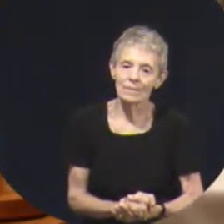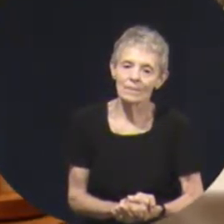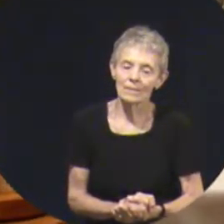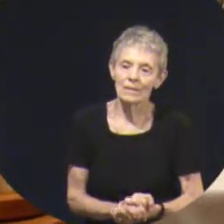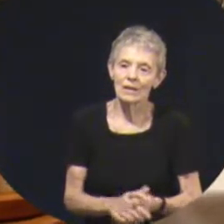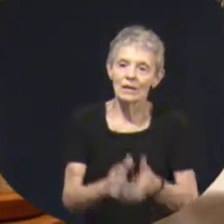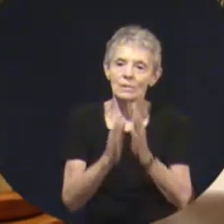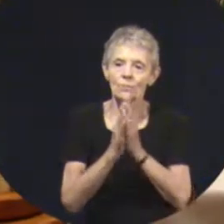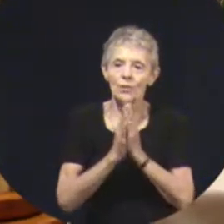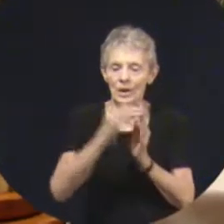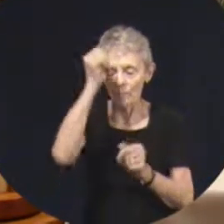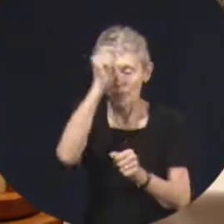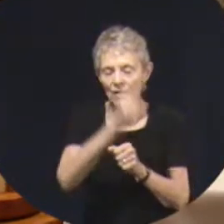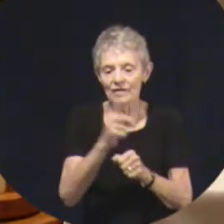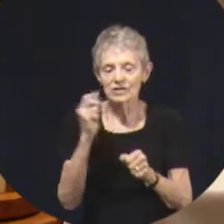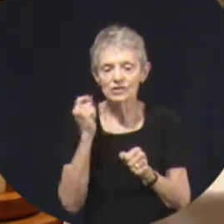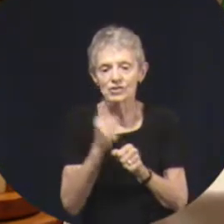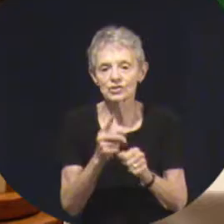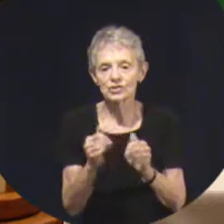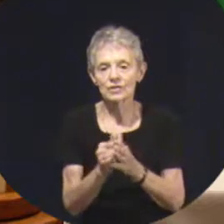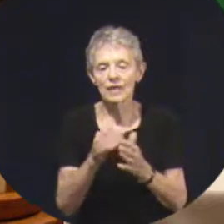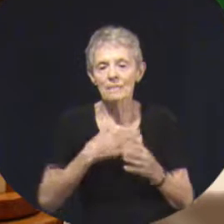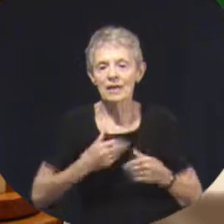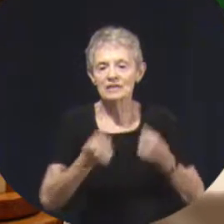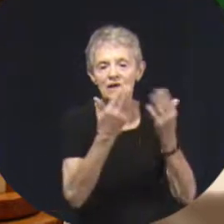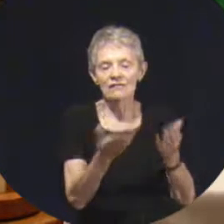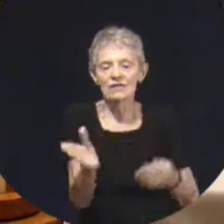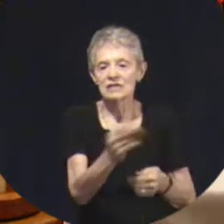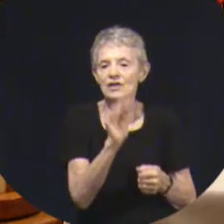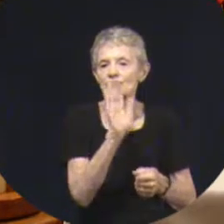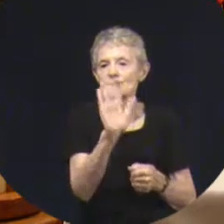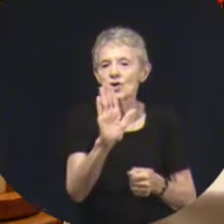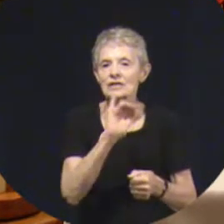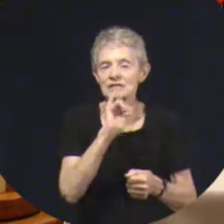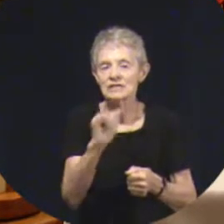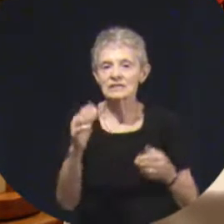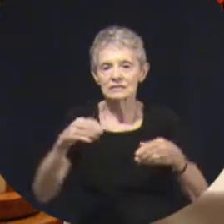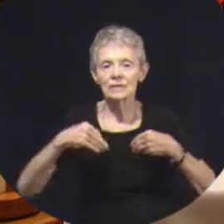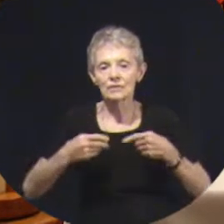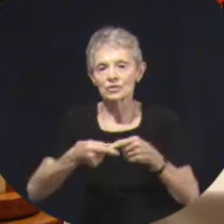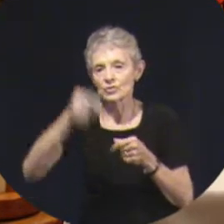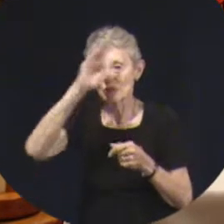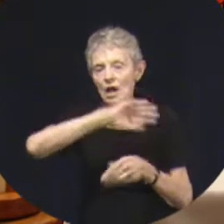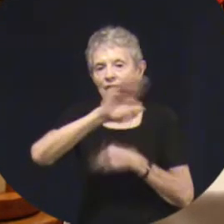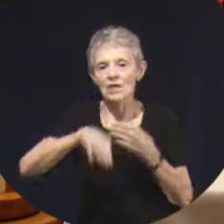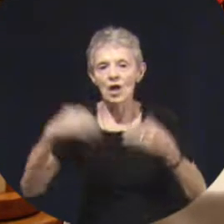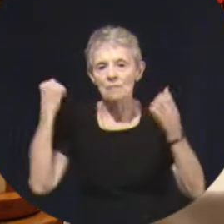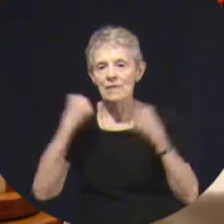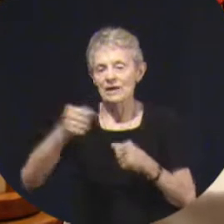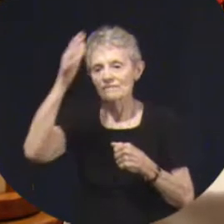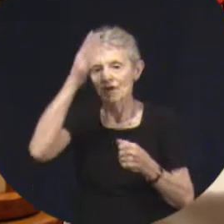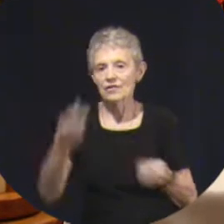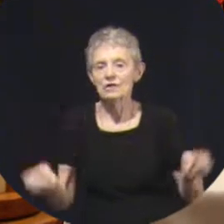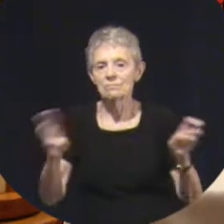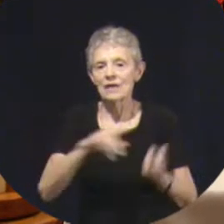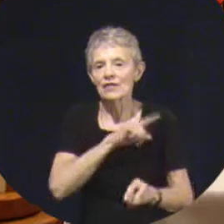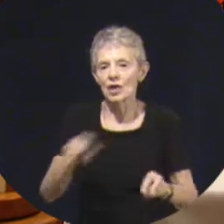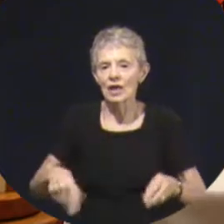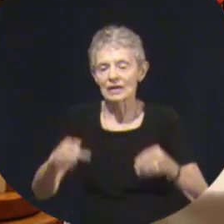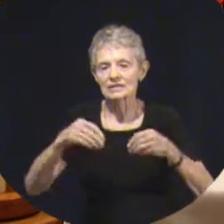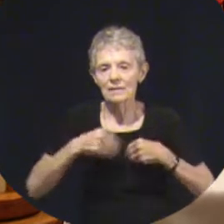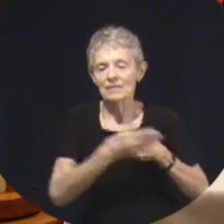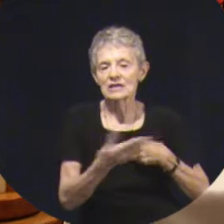Pray, brothers and sisters, that my sacrifice and yours may be acceptable to God the Almighty Father. May the Lord accept the